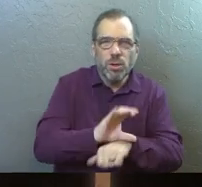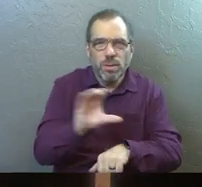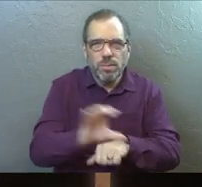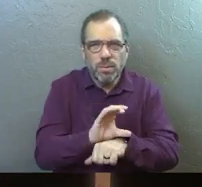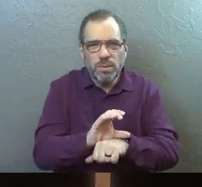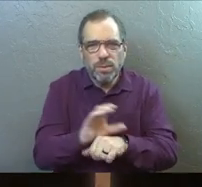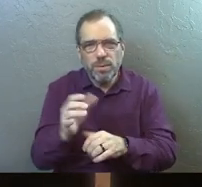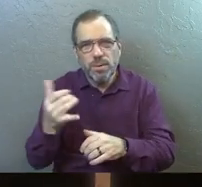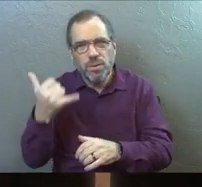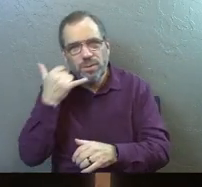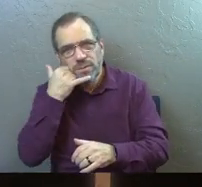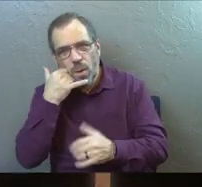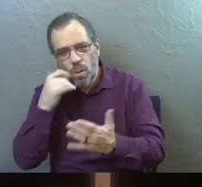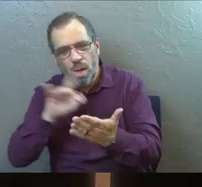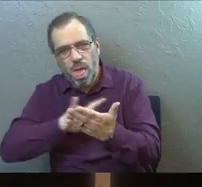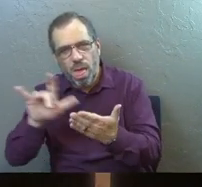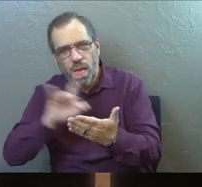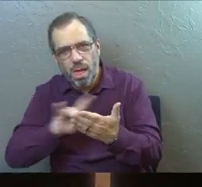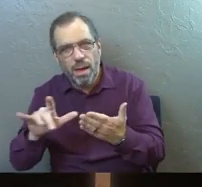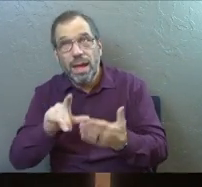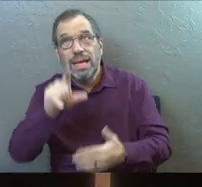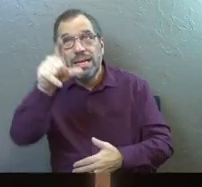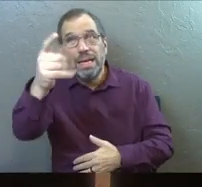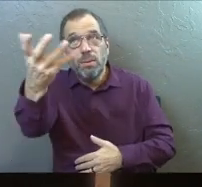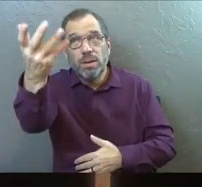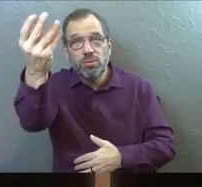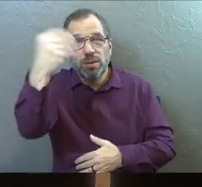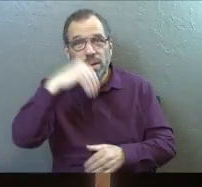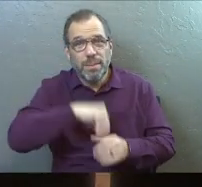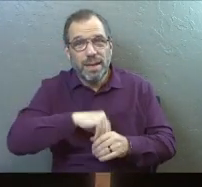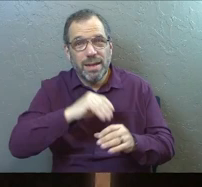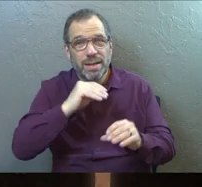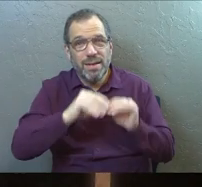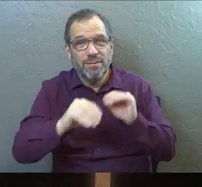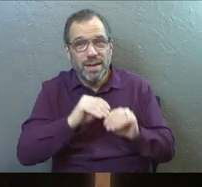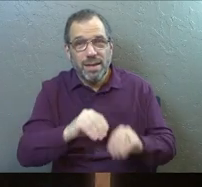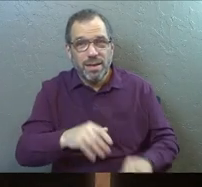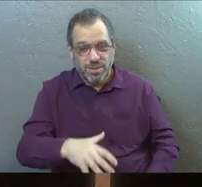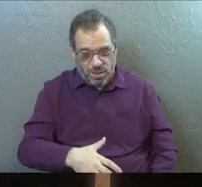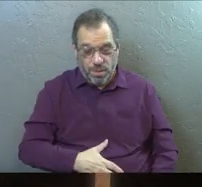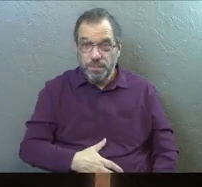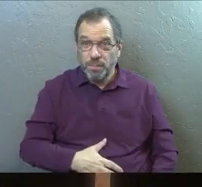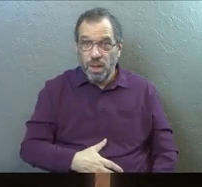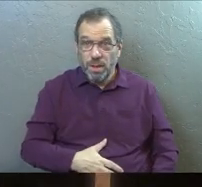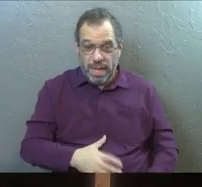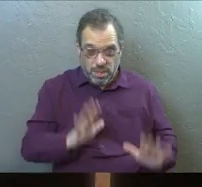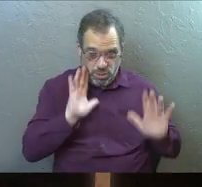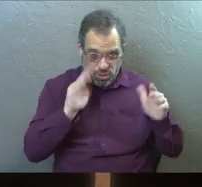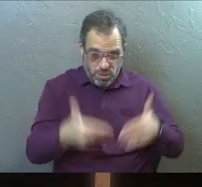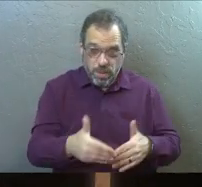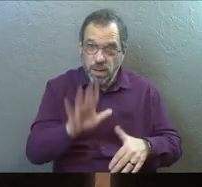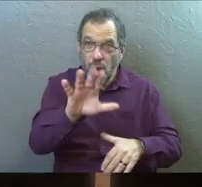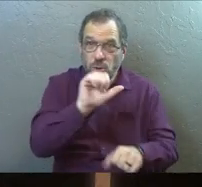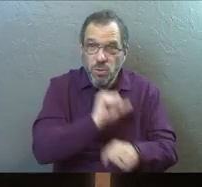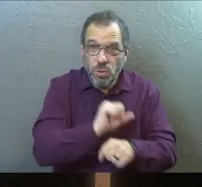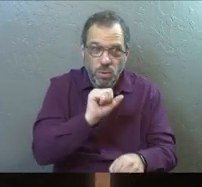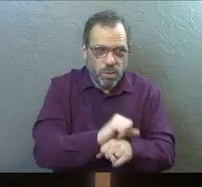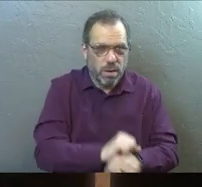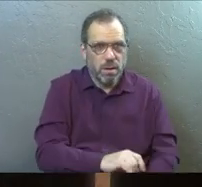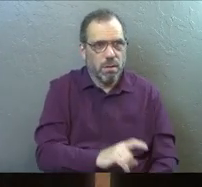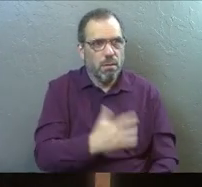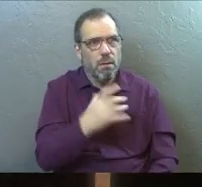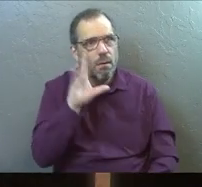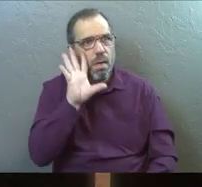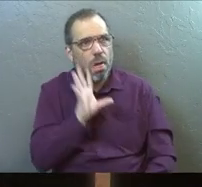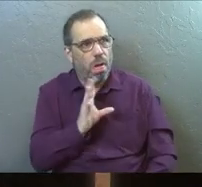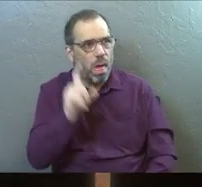come in and he wants to fix that because he loves us. So do you have a belly-centered life? Do you have a career-centered life? Do you have a sex-centered